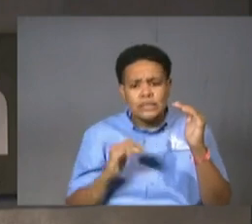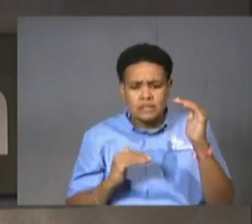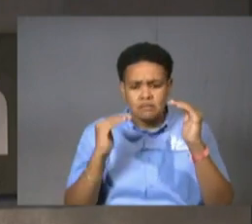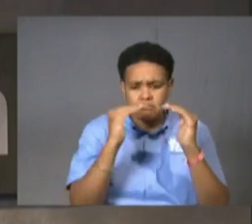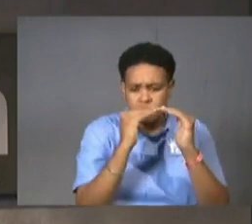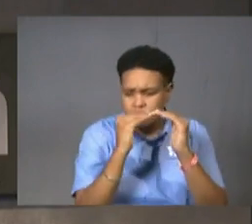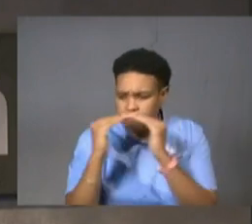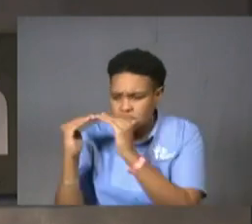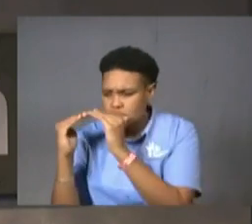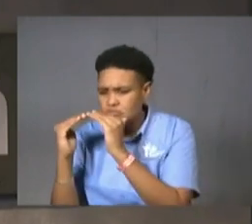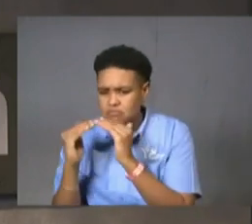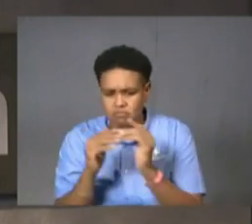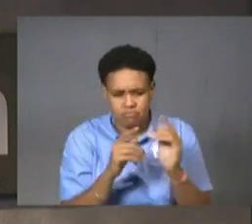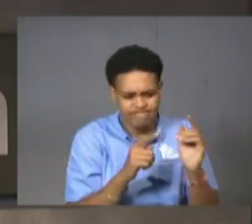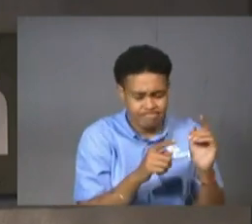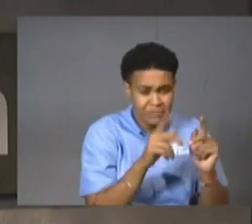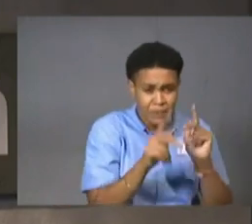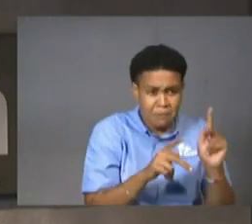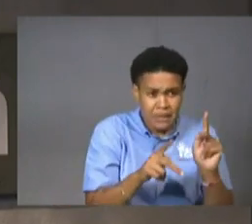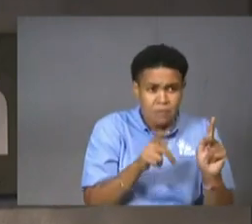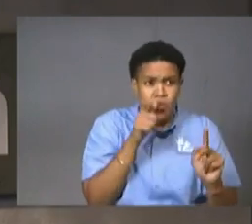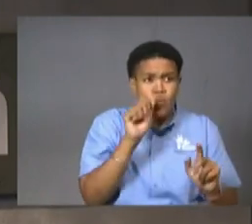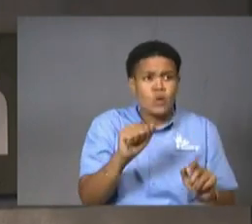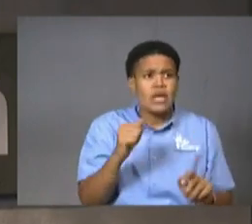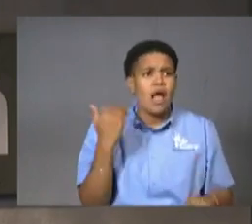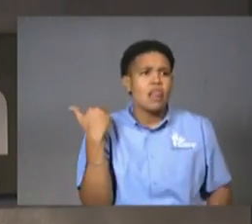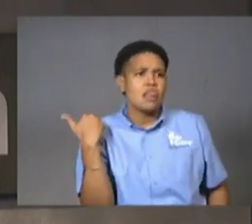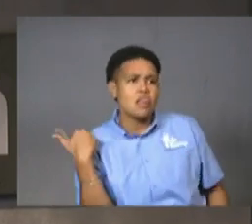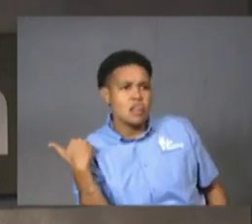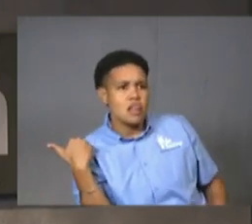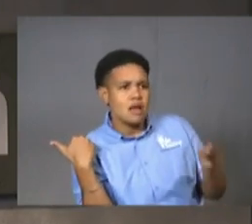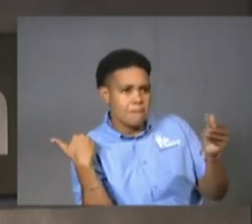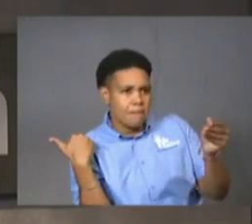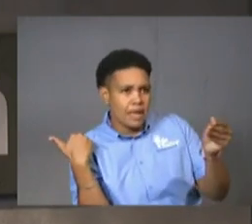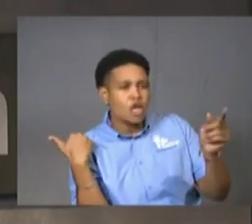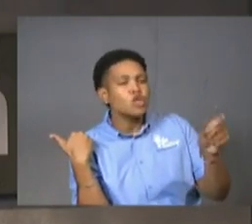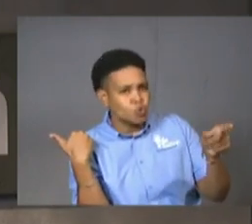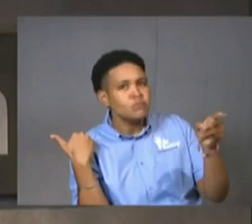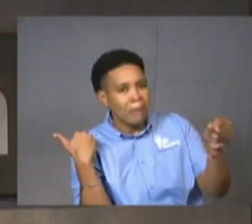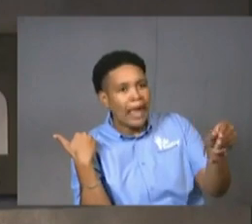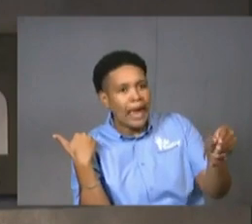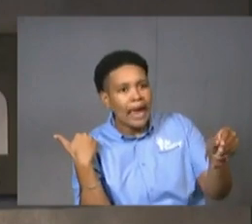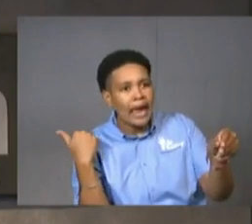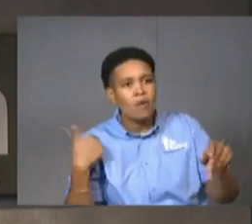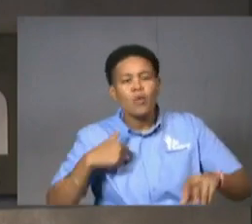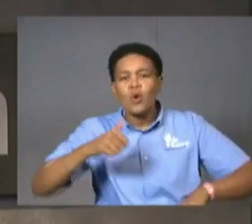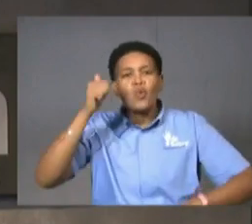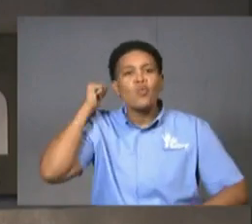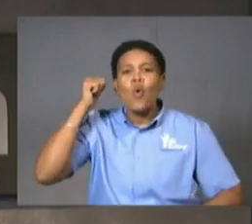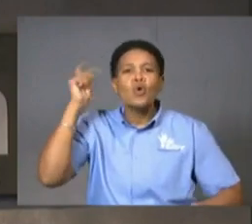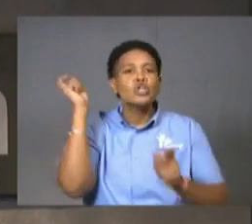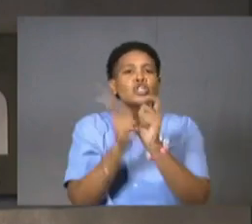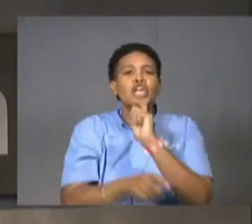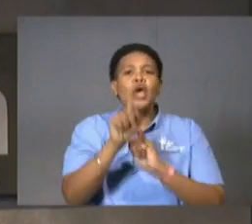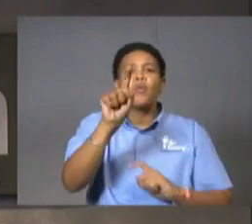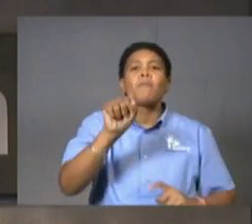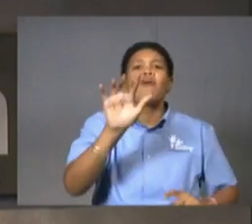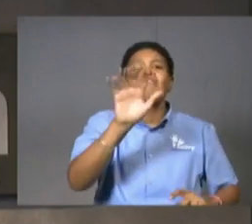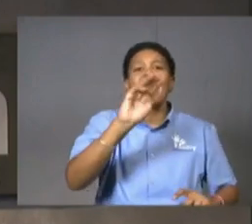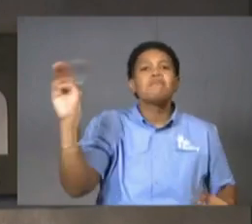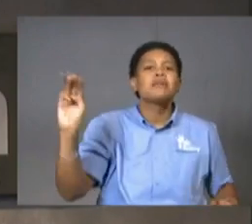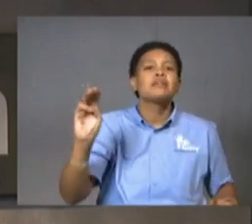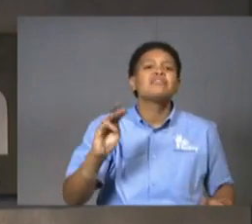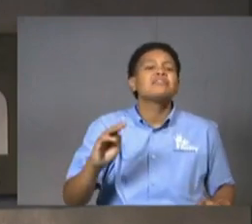system should be such that persons who can bear should bear. We would not be rolling back the 1.5. That is water under the bridge. It